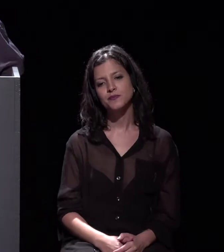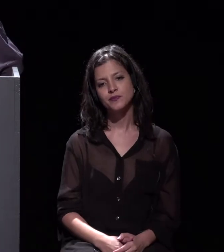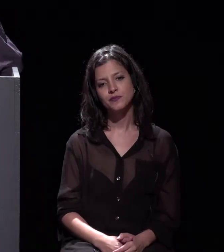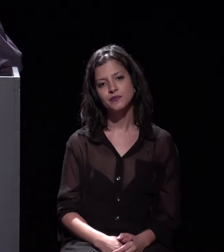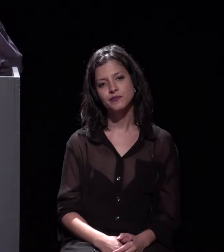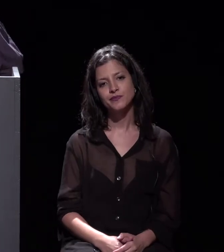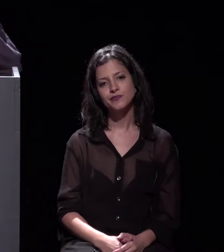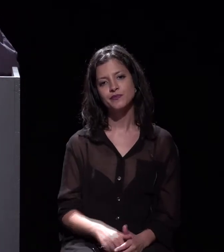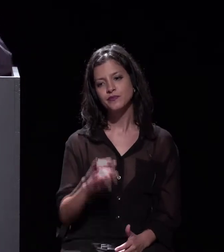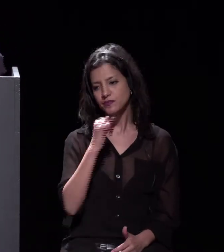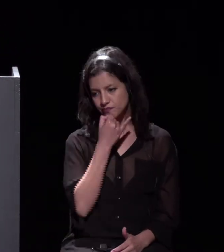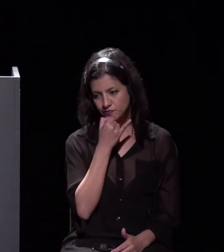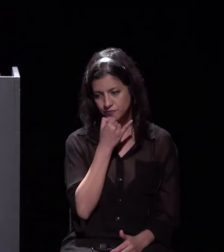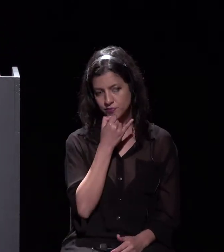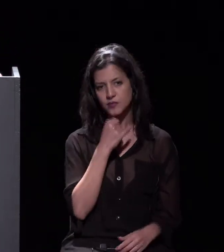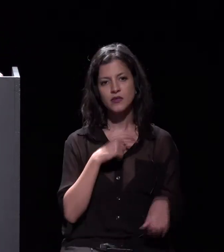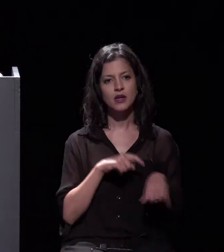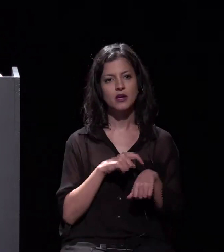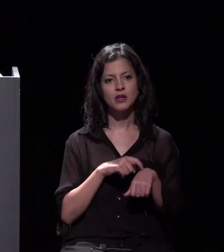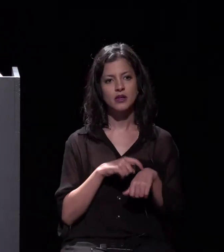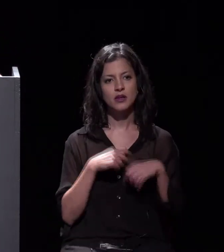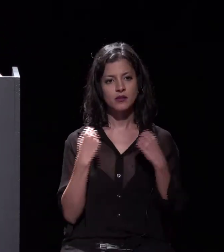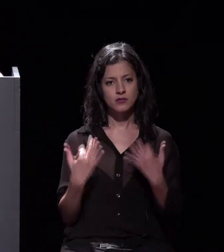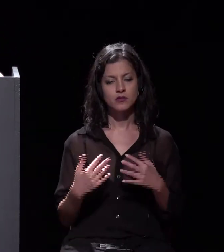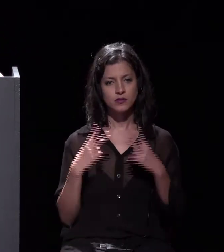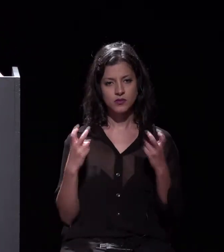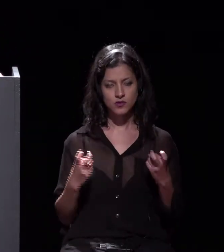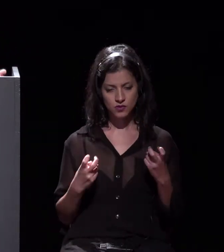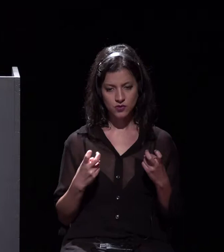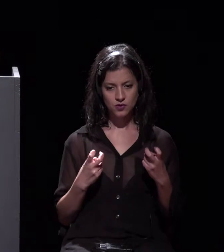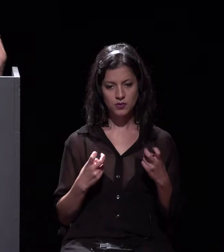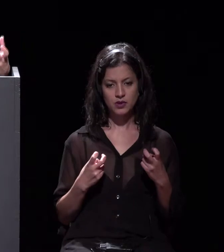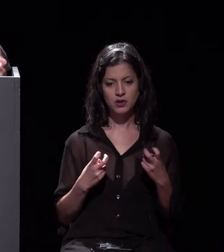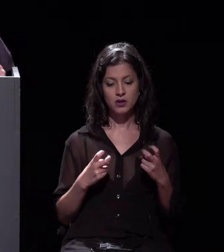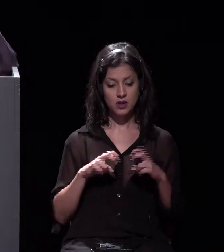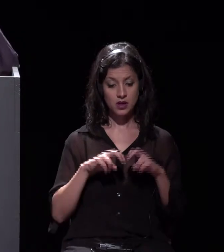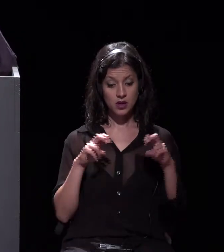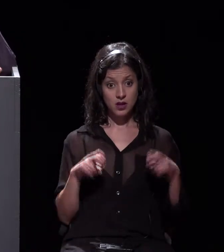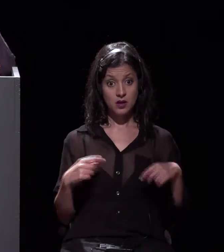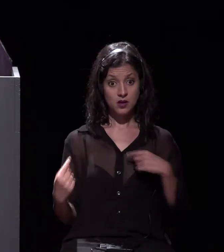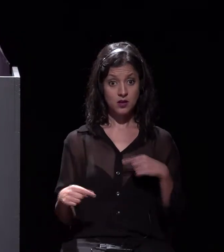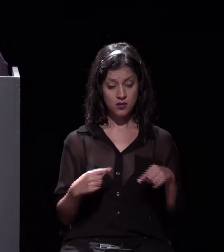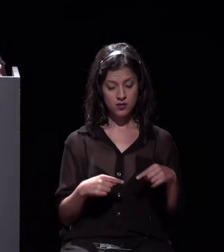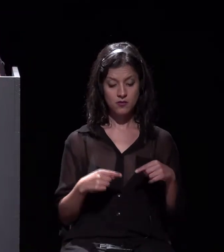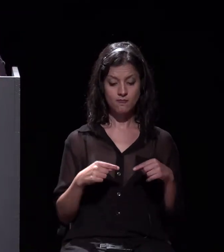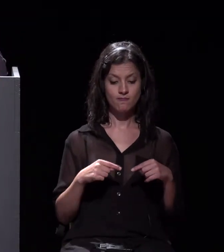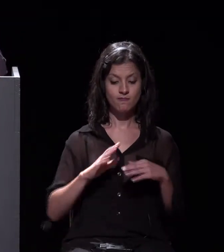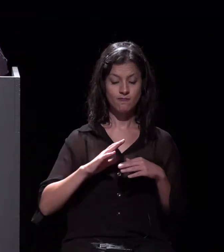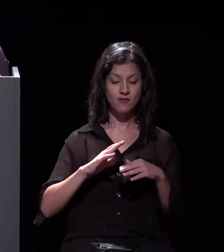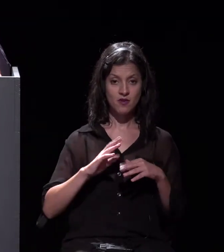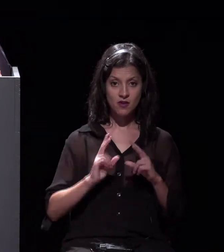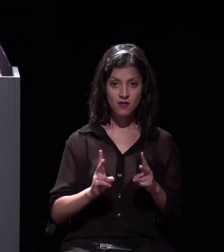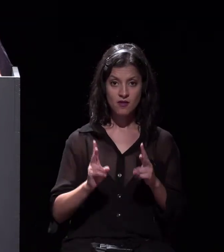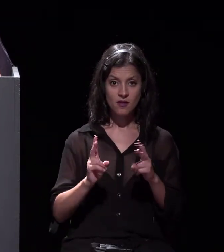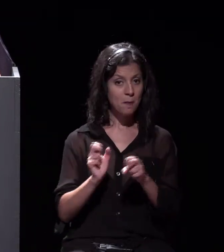to talk about the afterlives of the Mesa Redonda de Santiago de Chile, but it has had a fruitful afterlife in other places, not a perfect one by